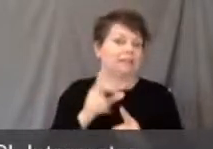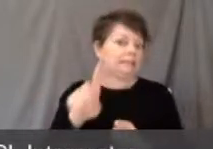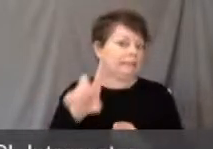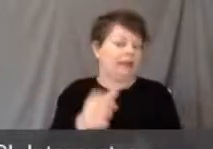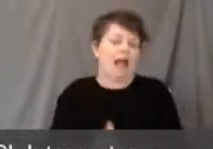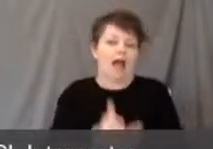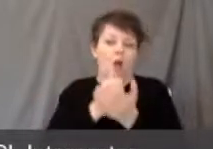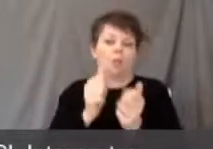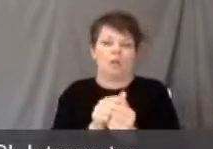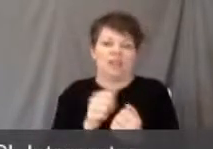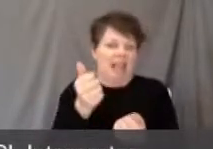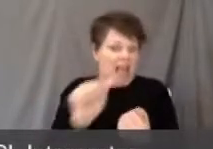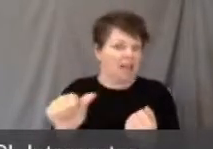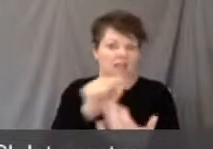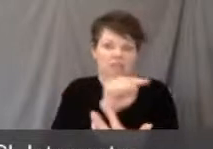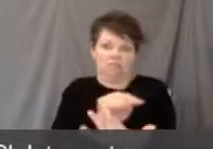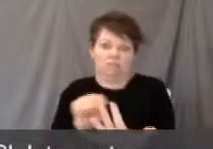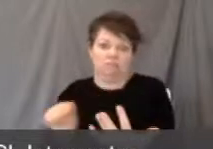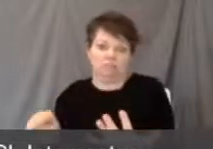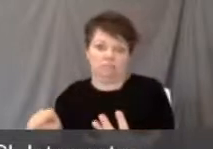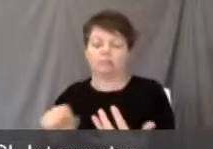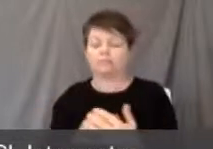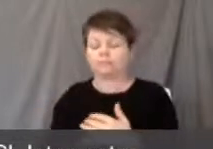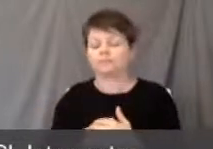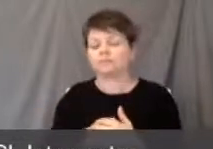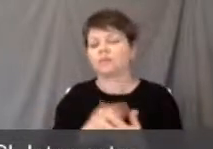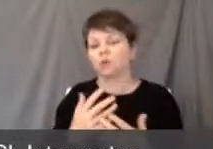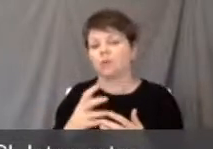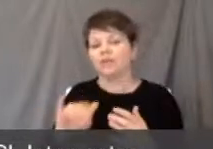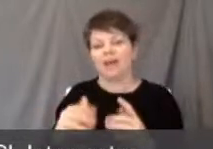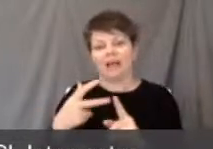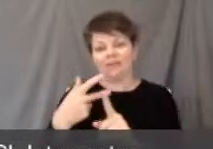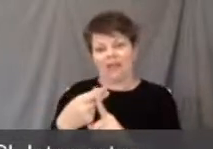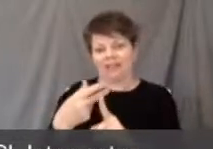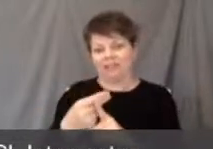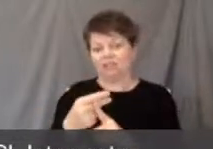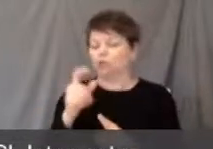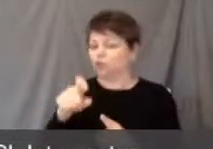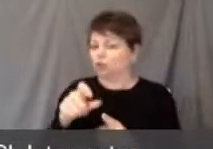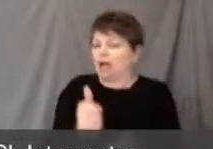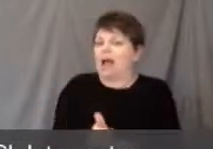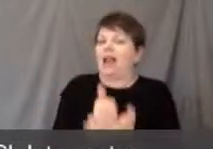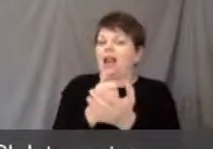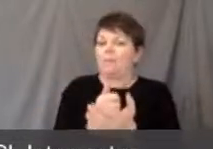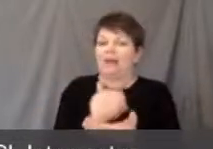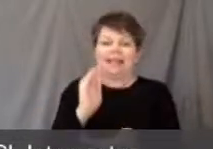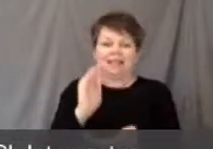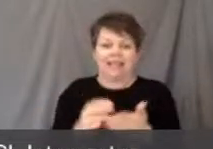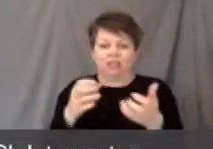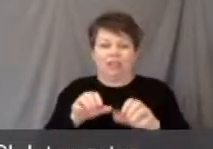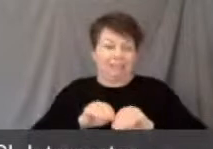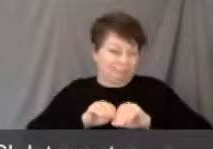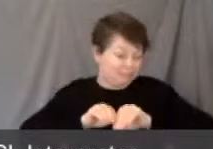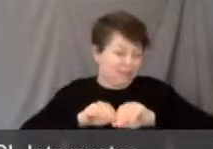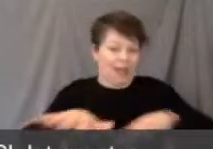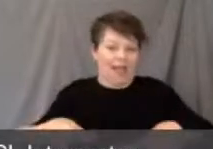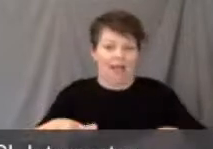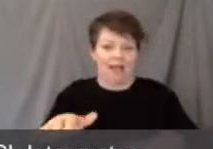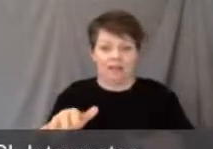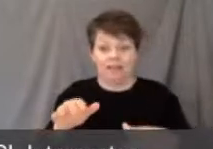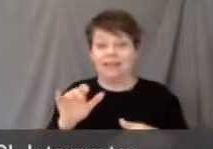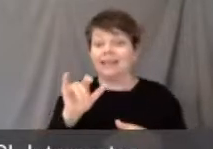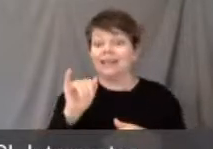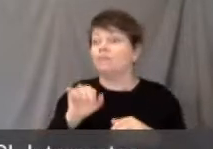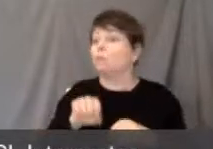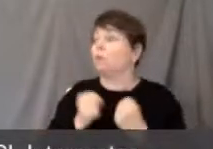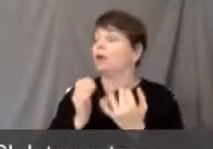that. And so the vaccine should help with decreasing spread, even if there is a breakthrough infection, we hope,